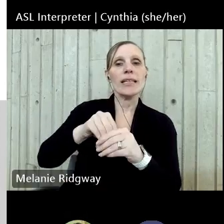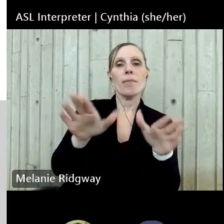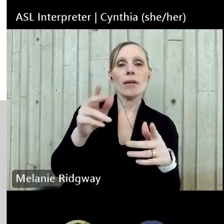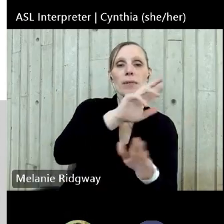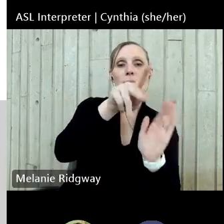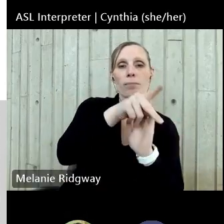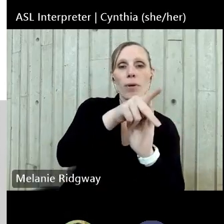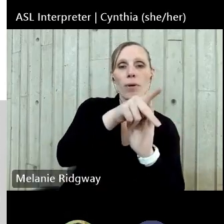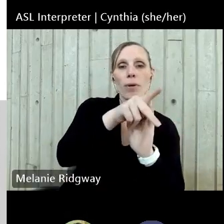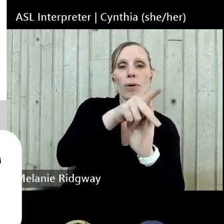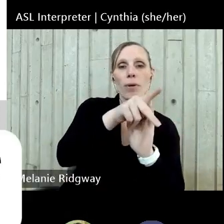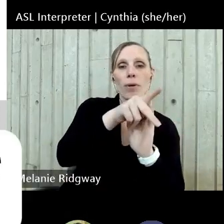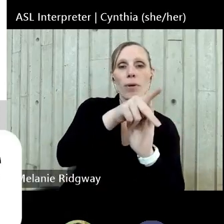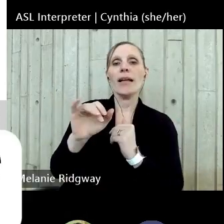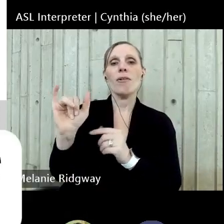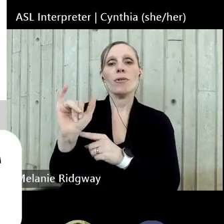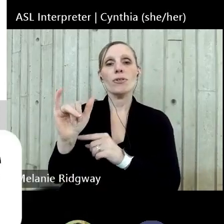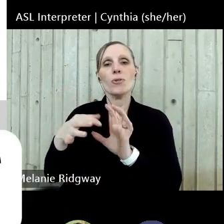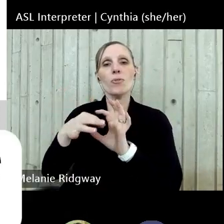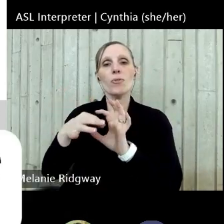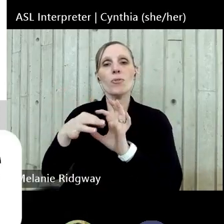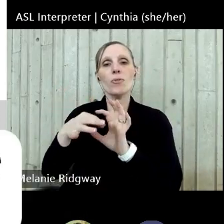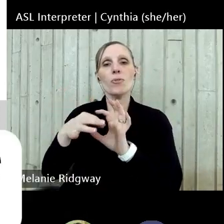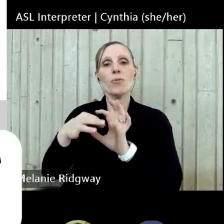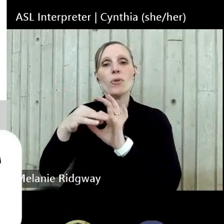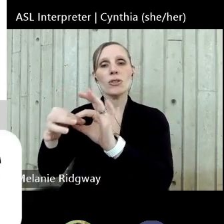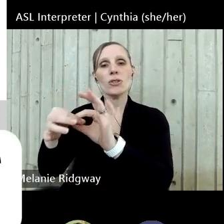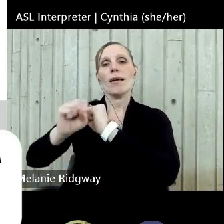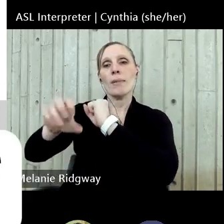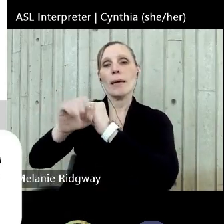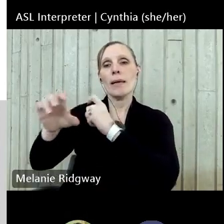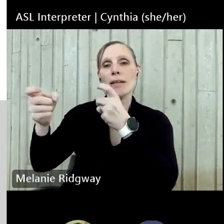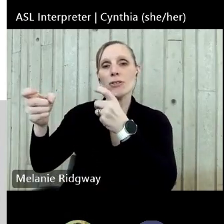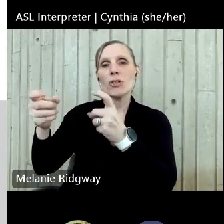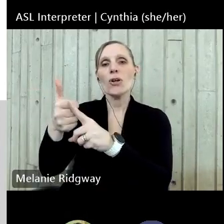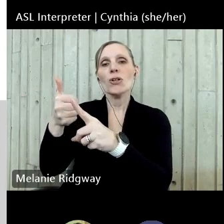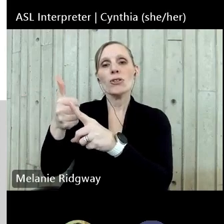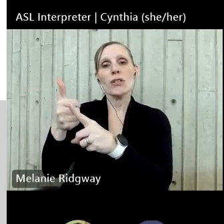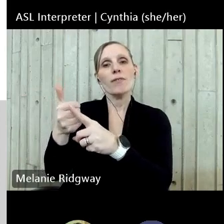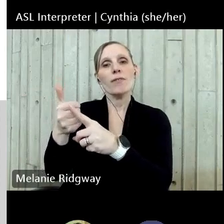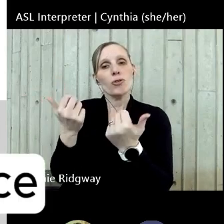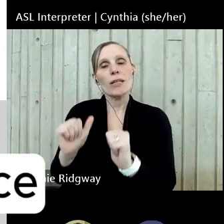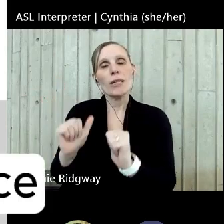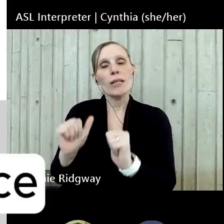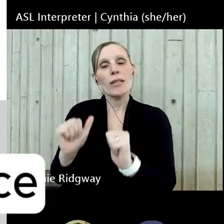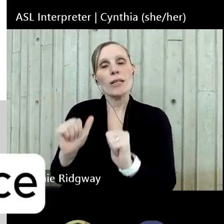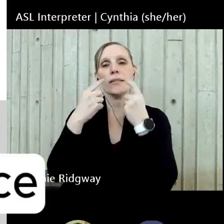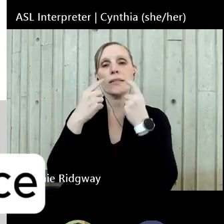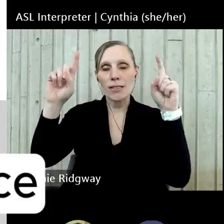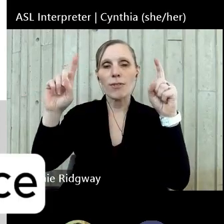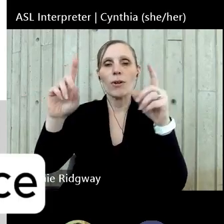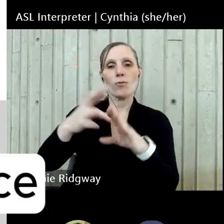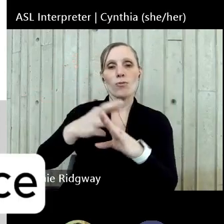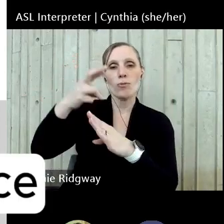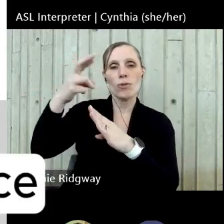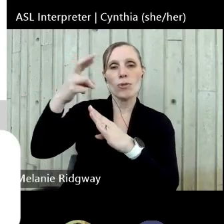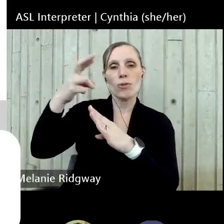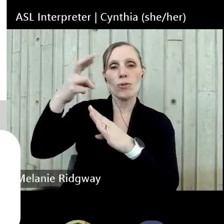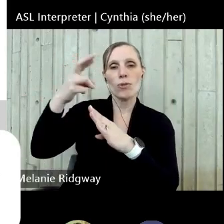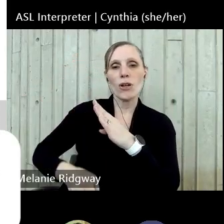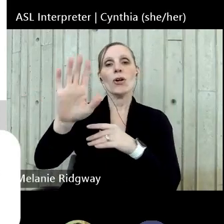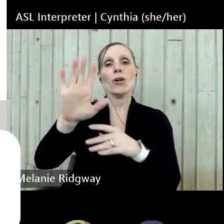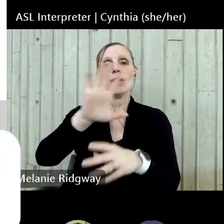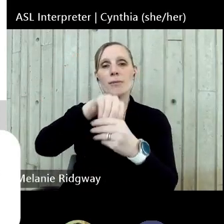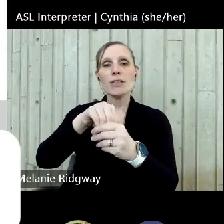can skillfully maneuver through challenges to achieve concrete outcomes. Her parliamentary roles granted her insights into governance from